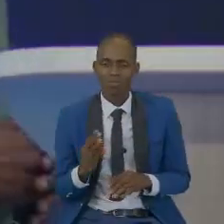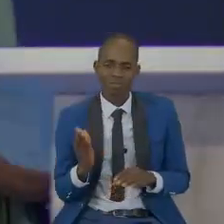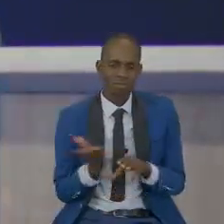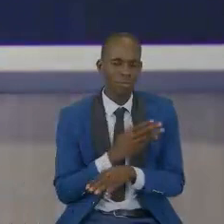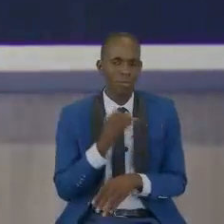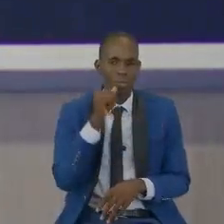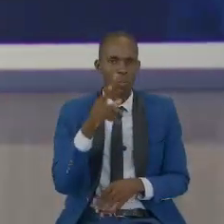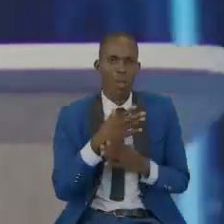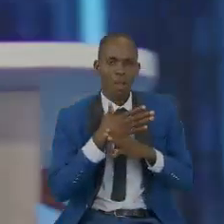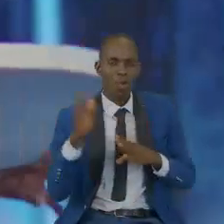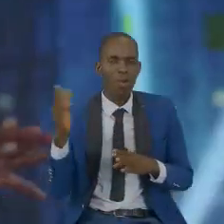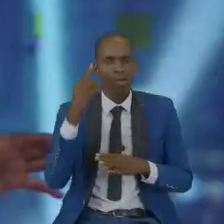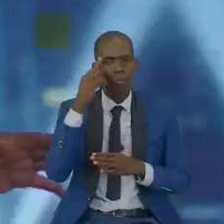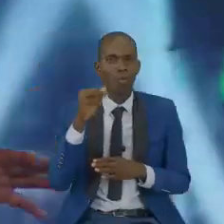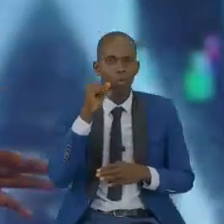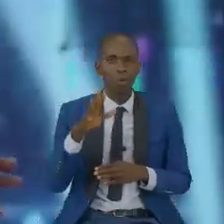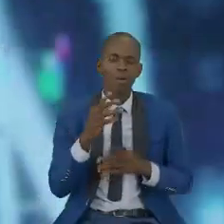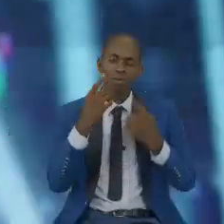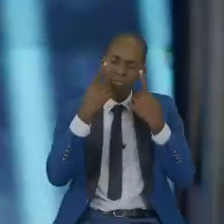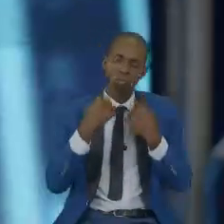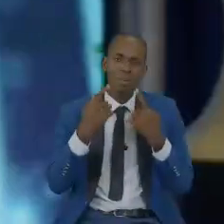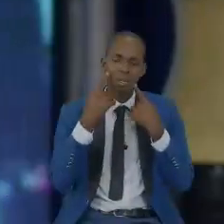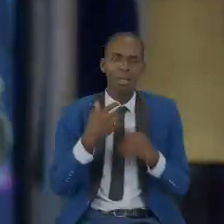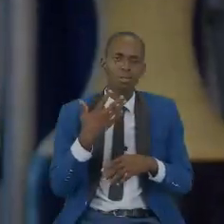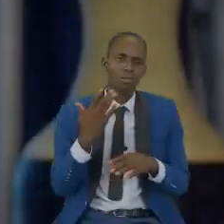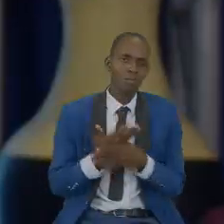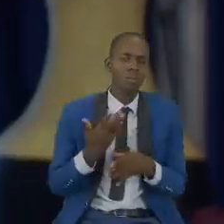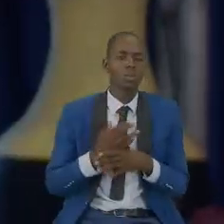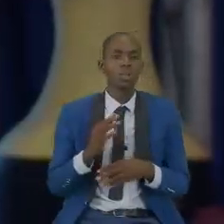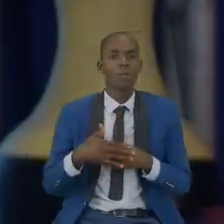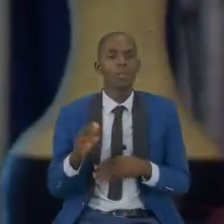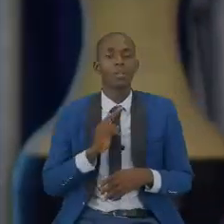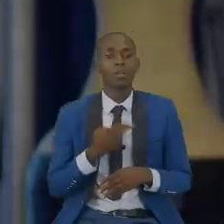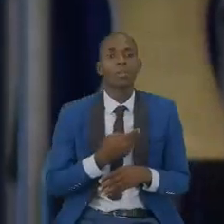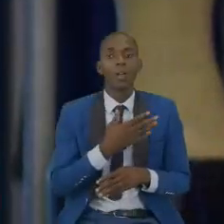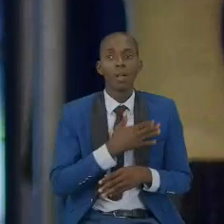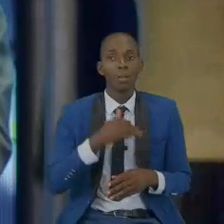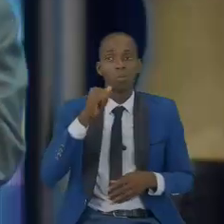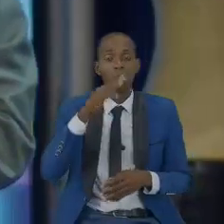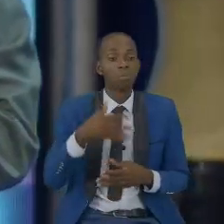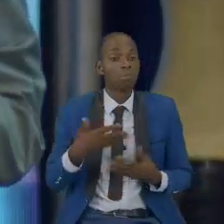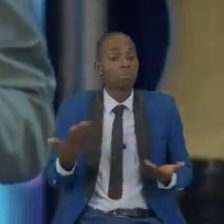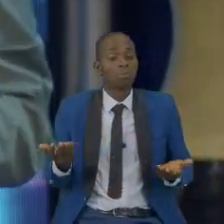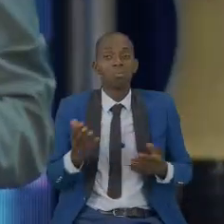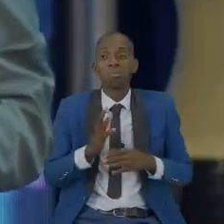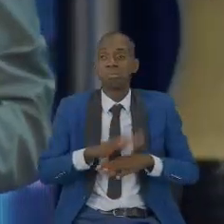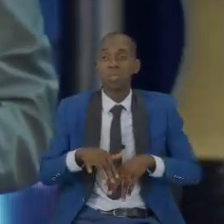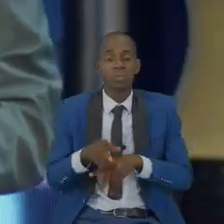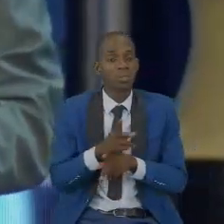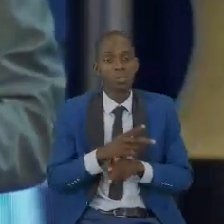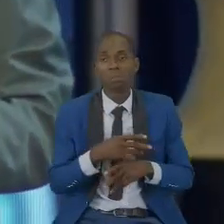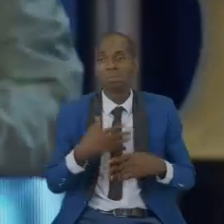crieth after us. And the woman could hear, because those disciples, they